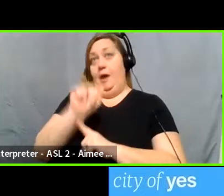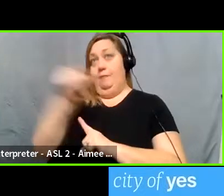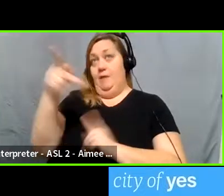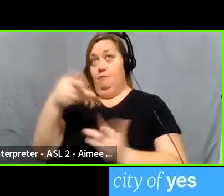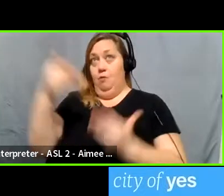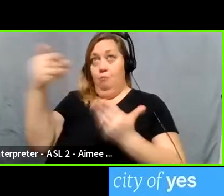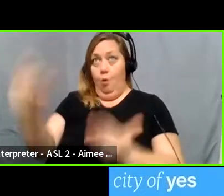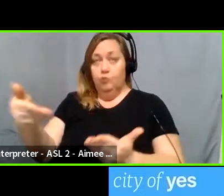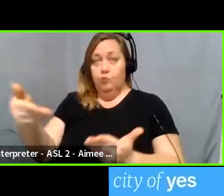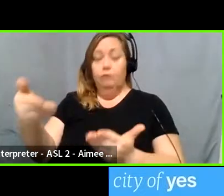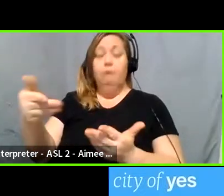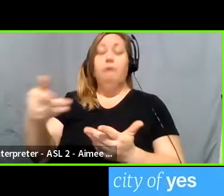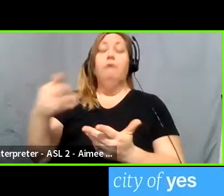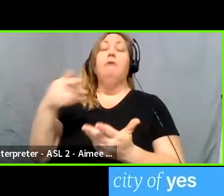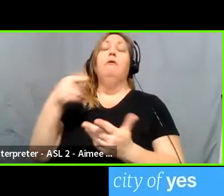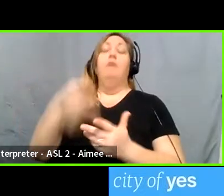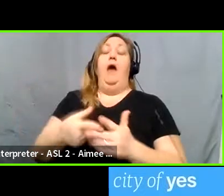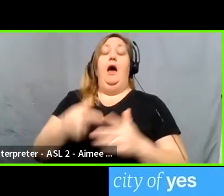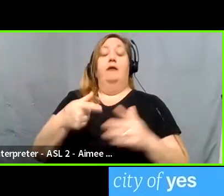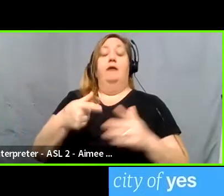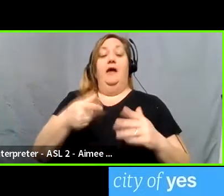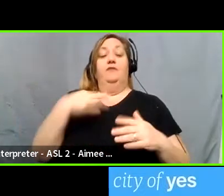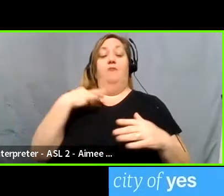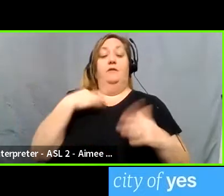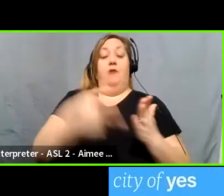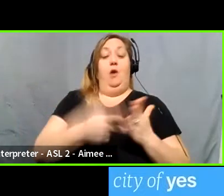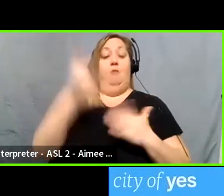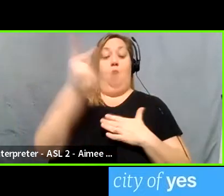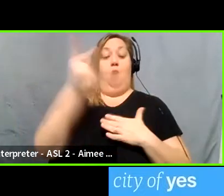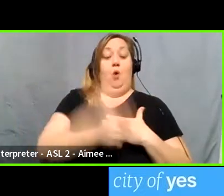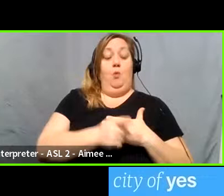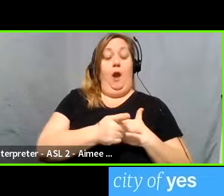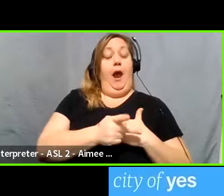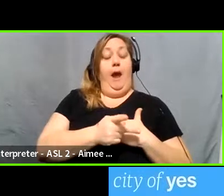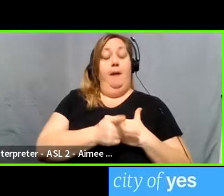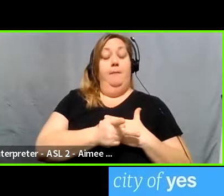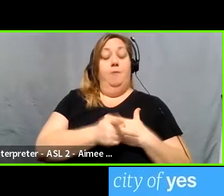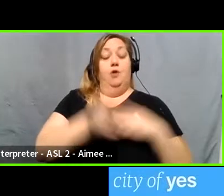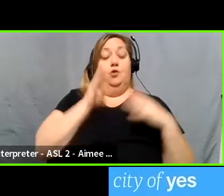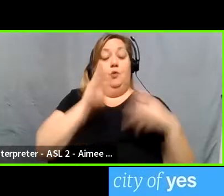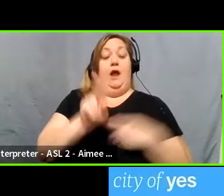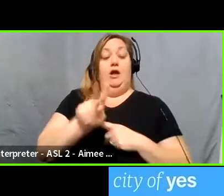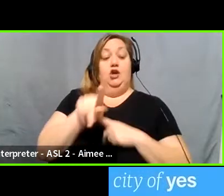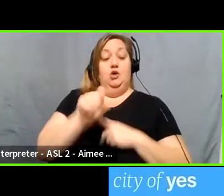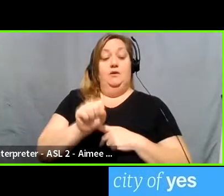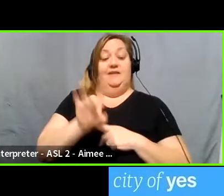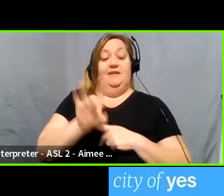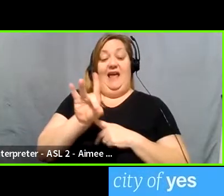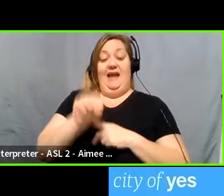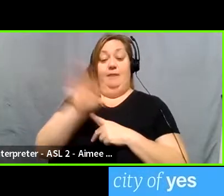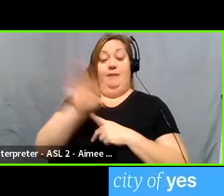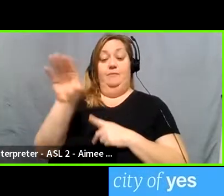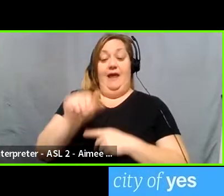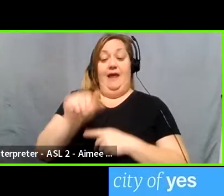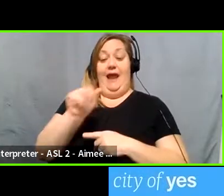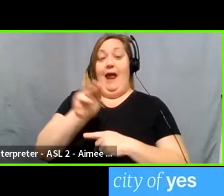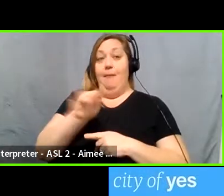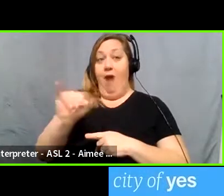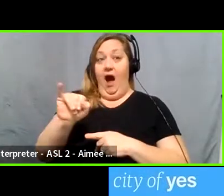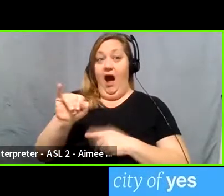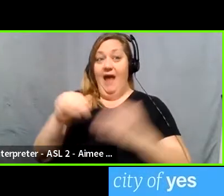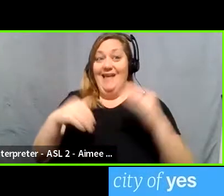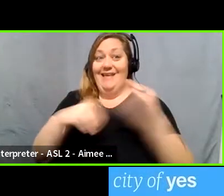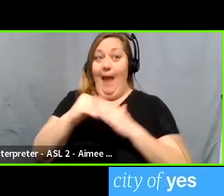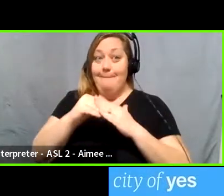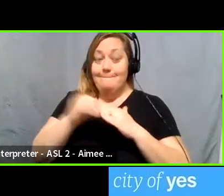which takes existing voluntary programs, which just create units at 80% AMI and only 80% AMI